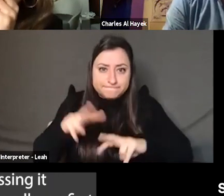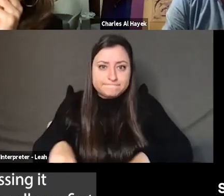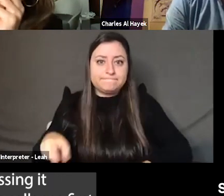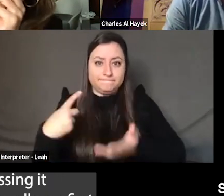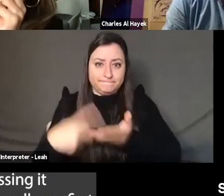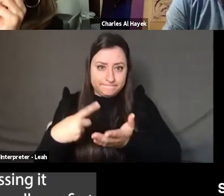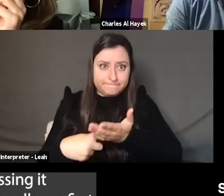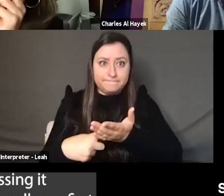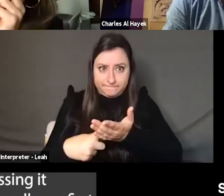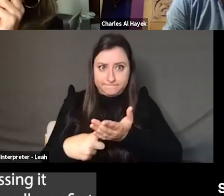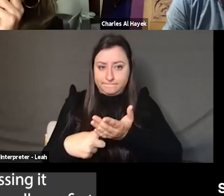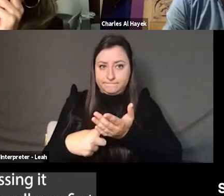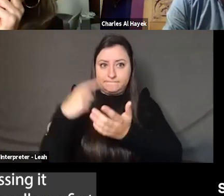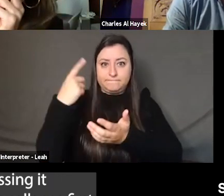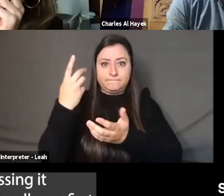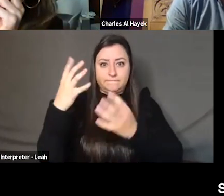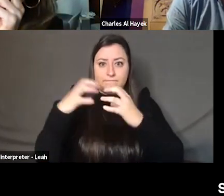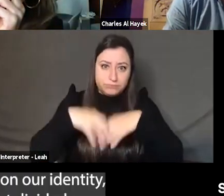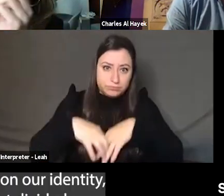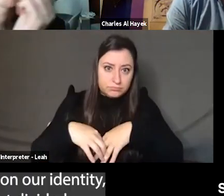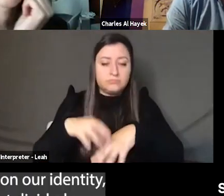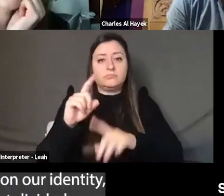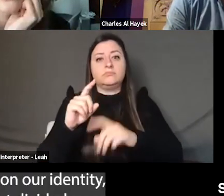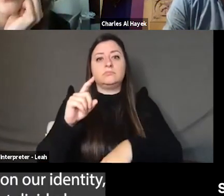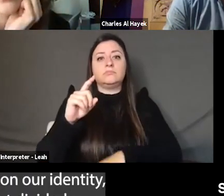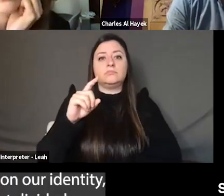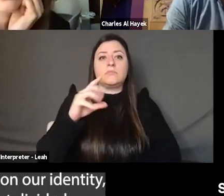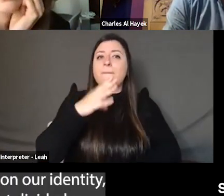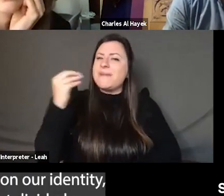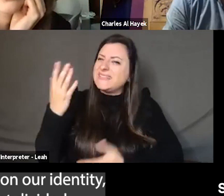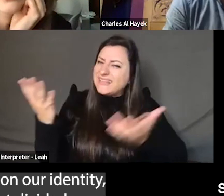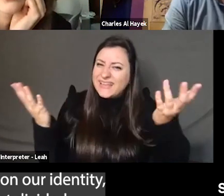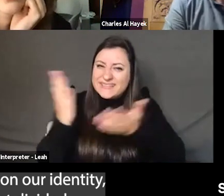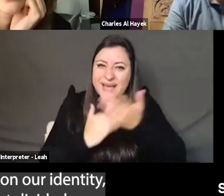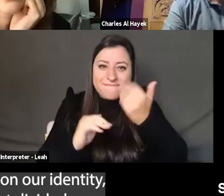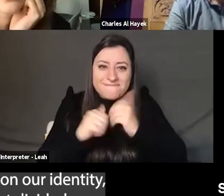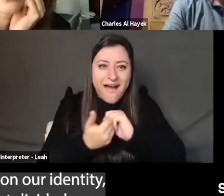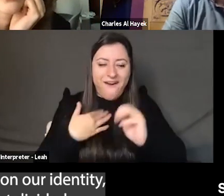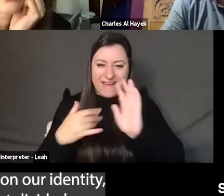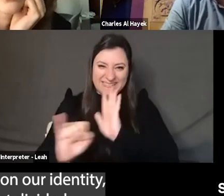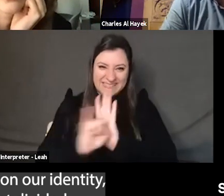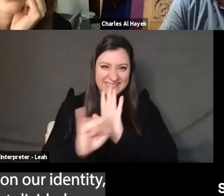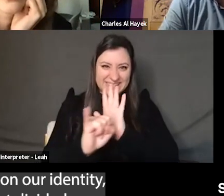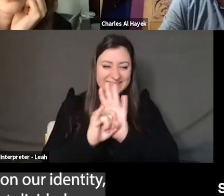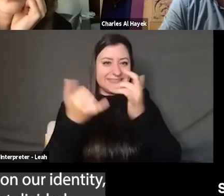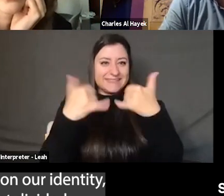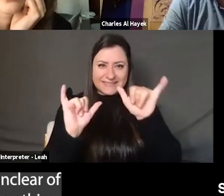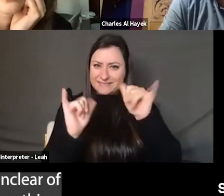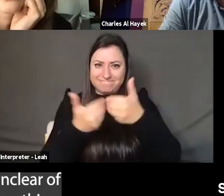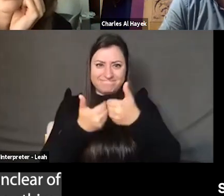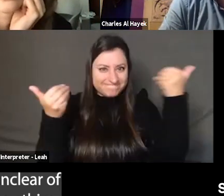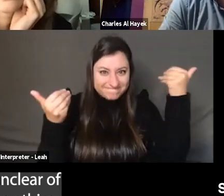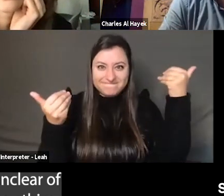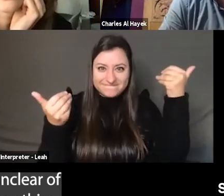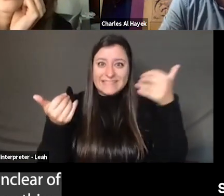addressing the economic collapse first. But somehow on our identity, we are still that divided. We